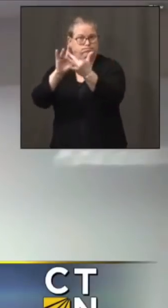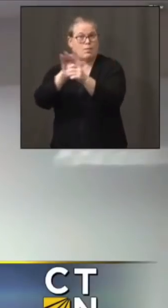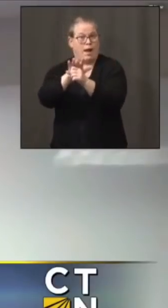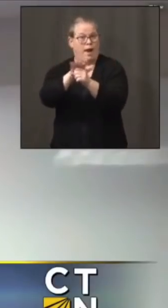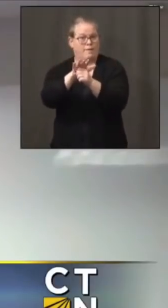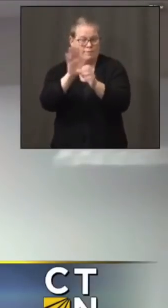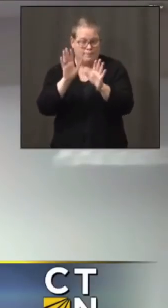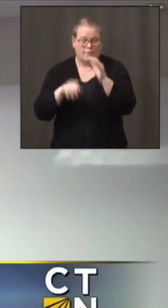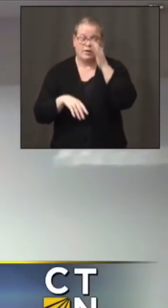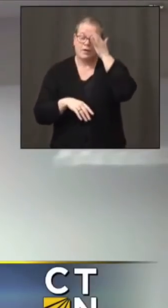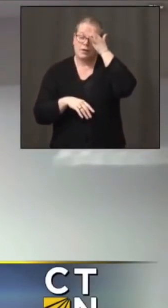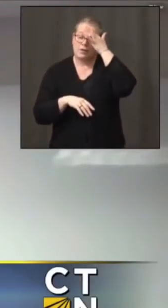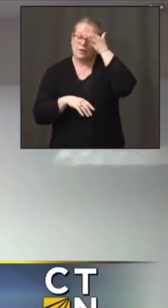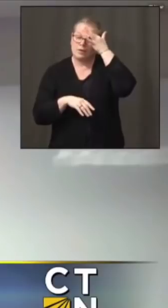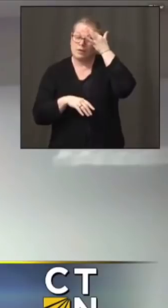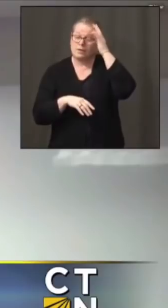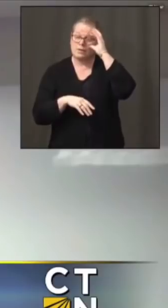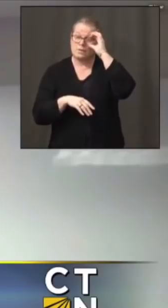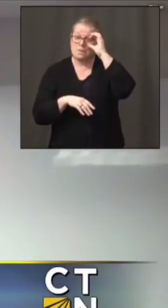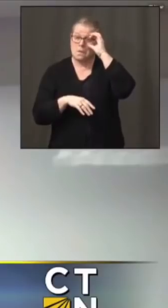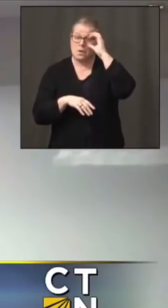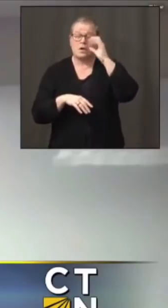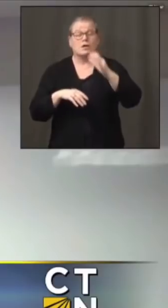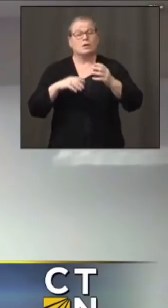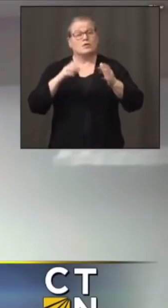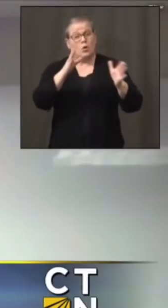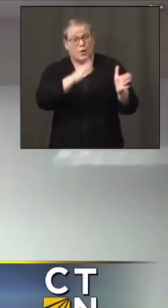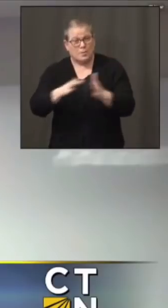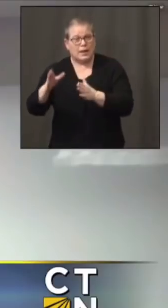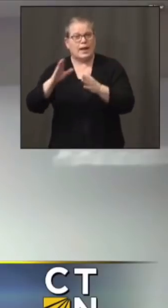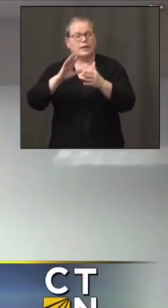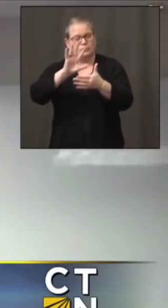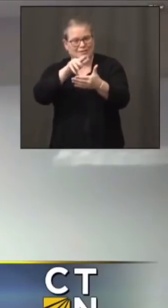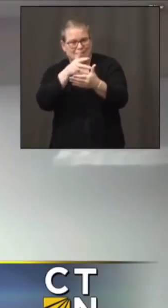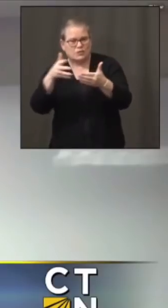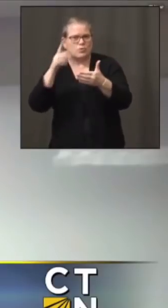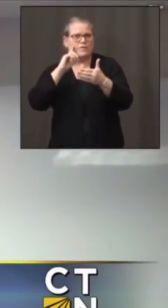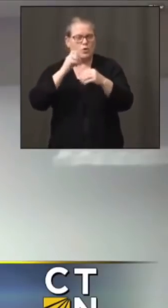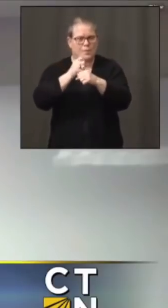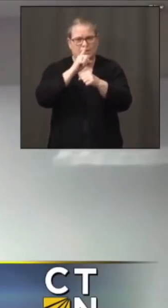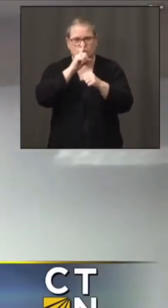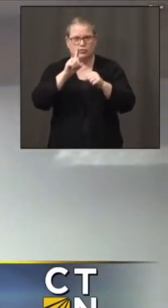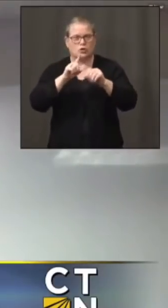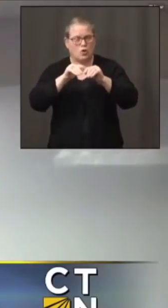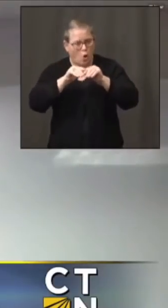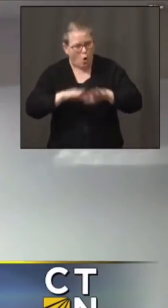across the state in order to deliver the vaccinations as efficiently and effectively as possible.